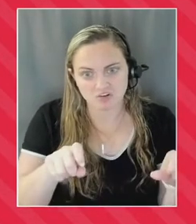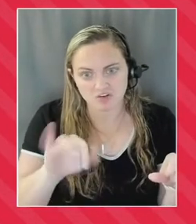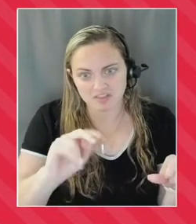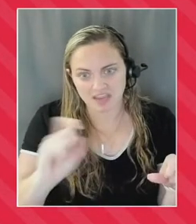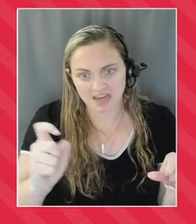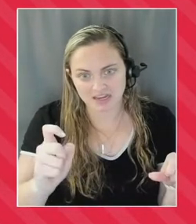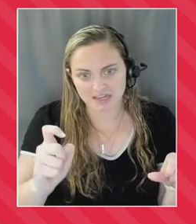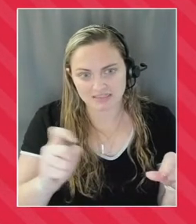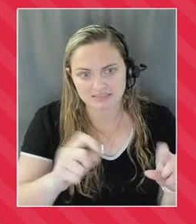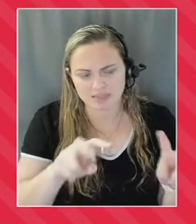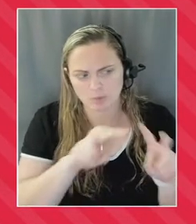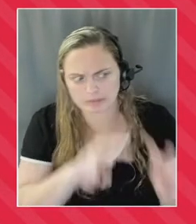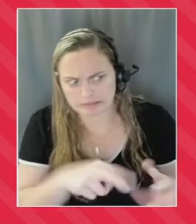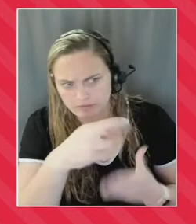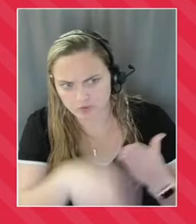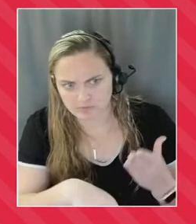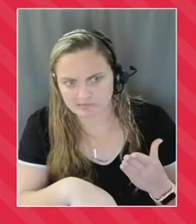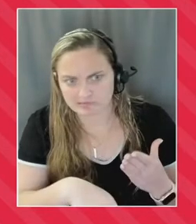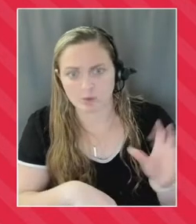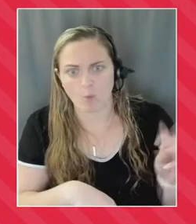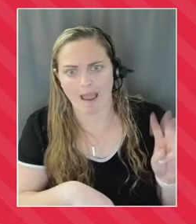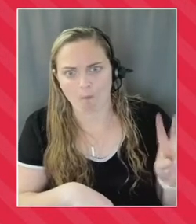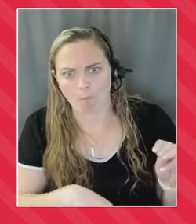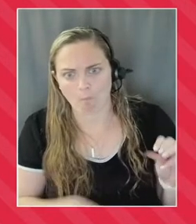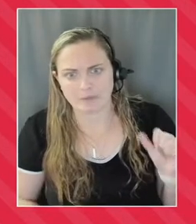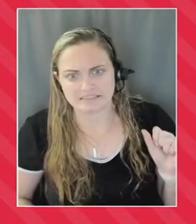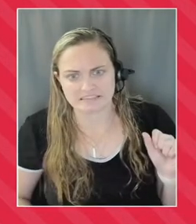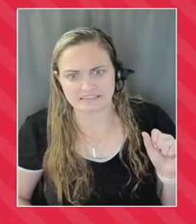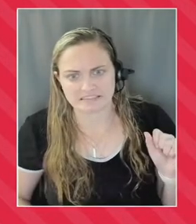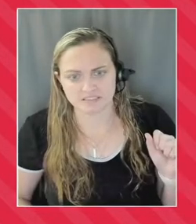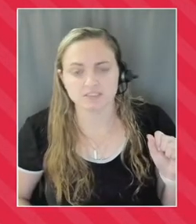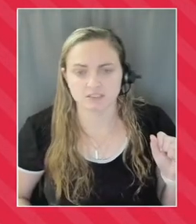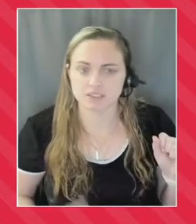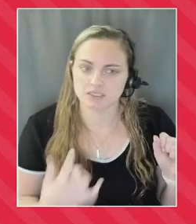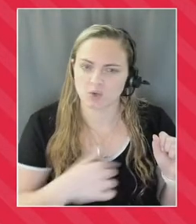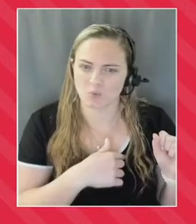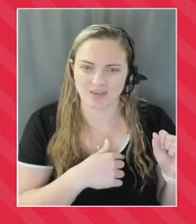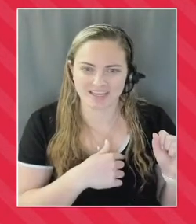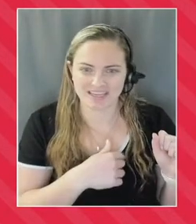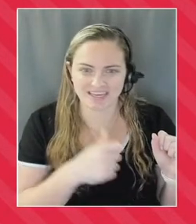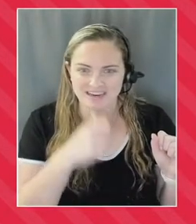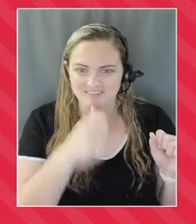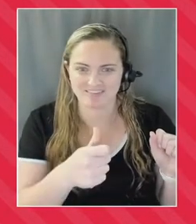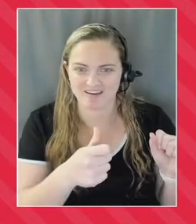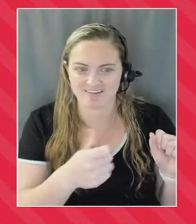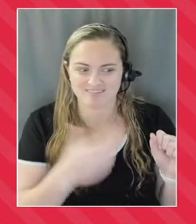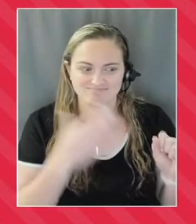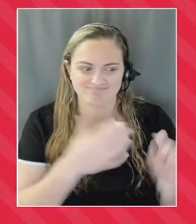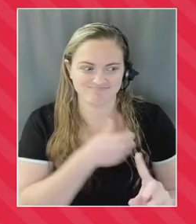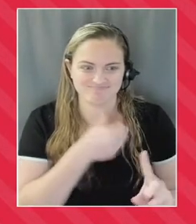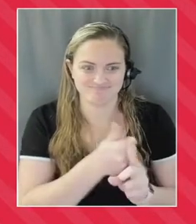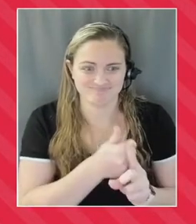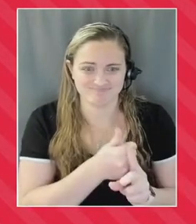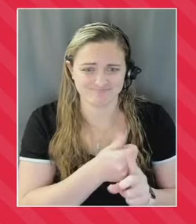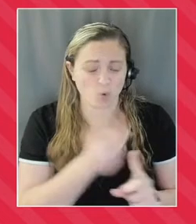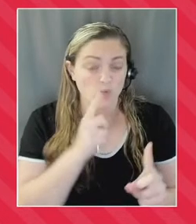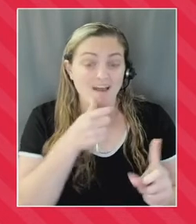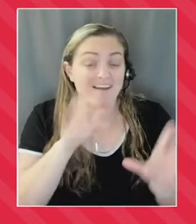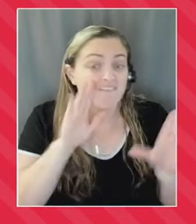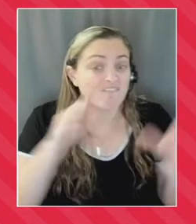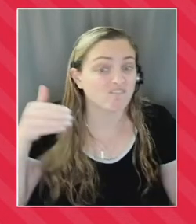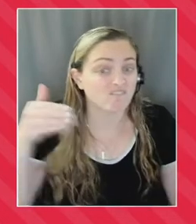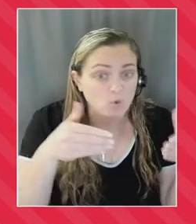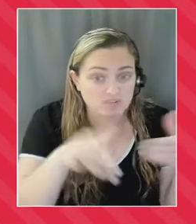then we looked at the results and we went, wow, you know, we really haven't made a great impact, or we haven't focused in this